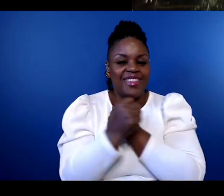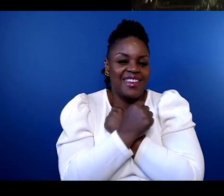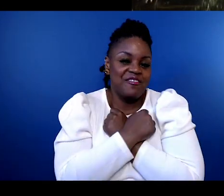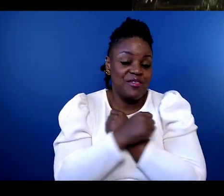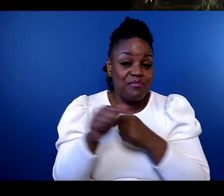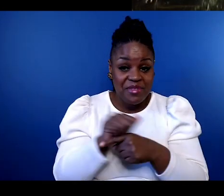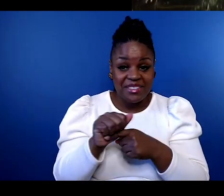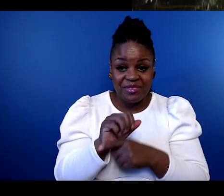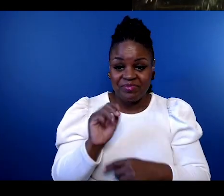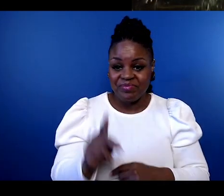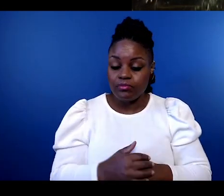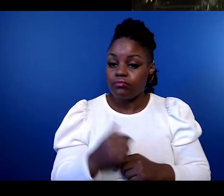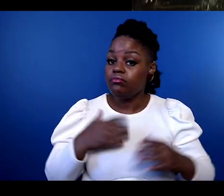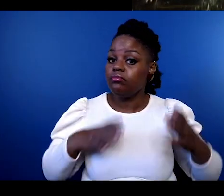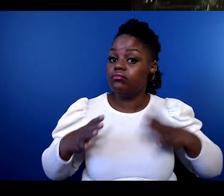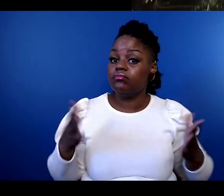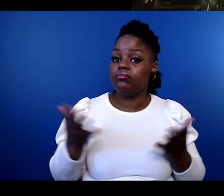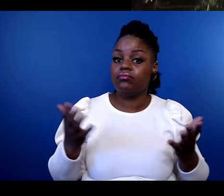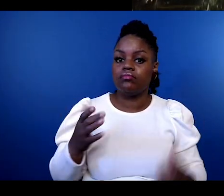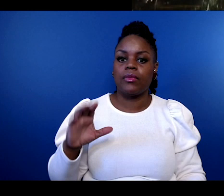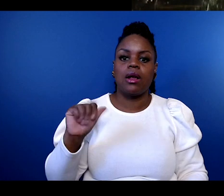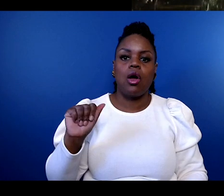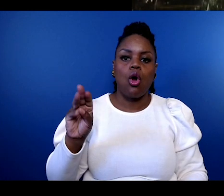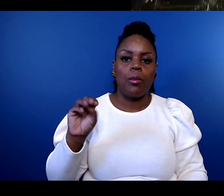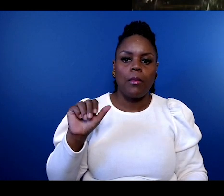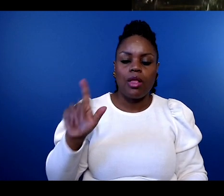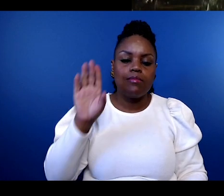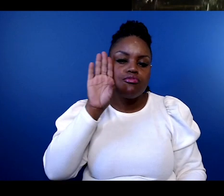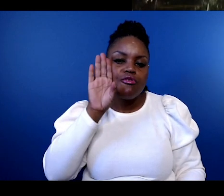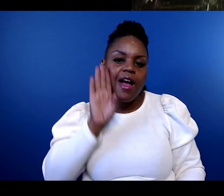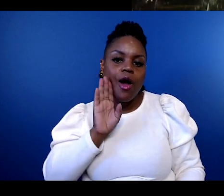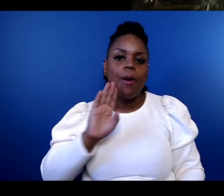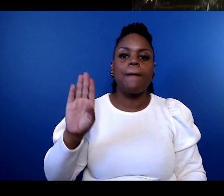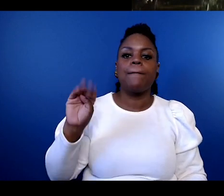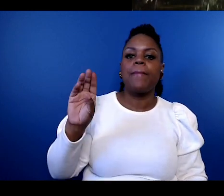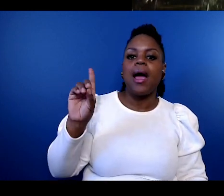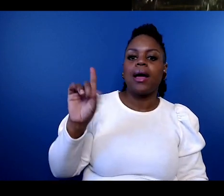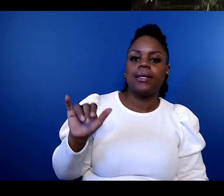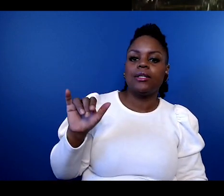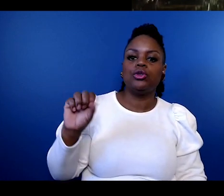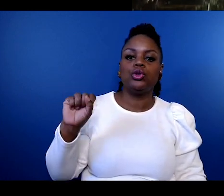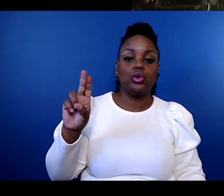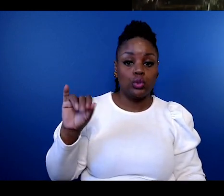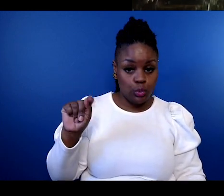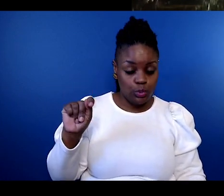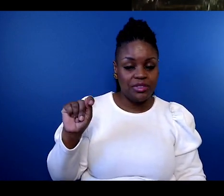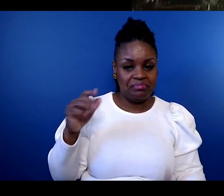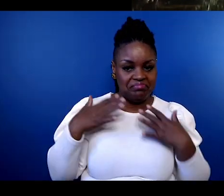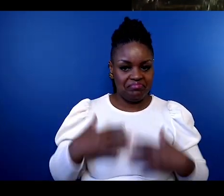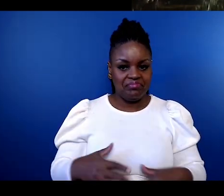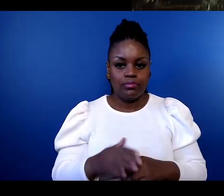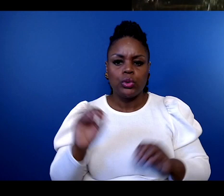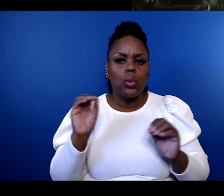brown bodysuit that is sleeveless with flowy white pants cinched at the waist, cinched at